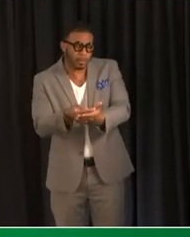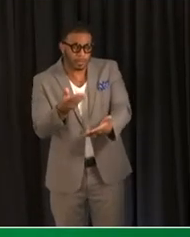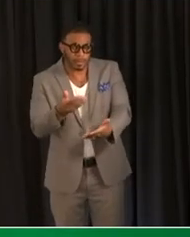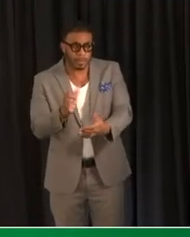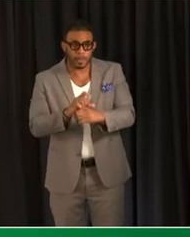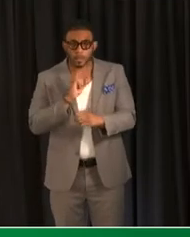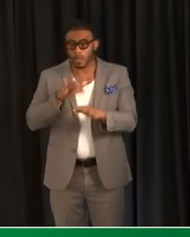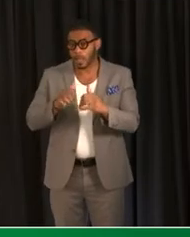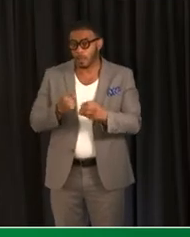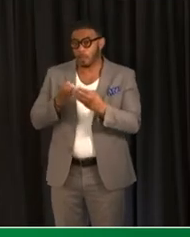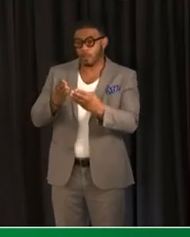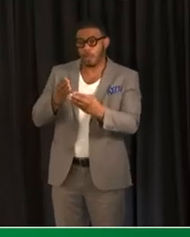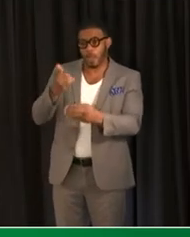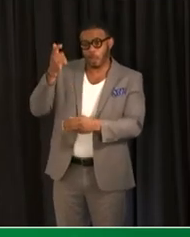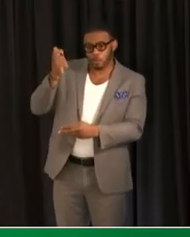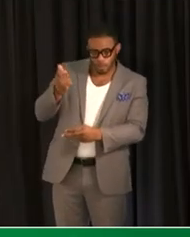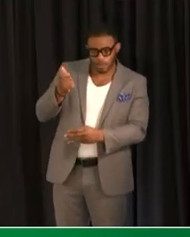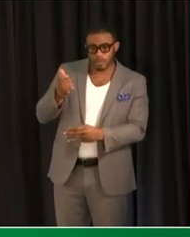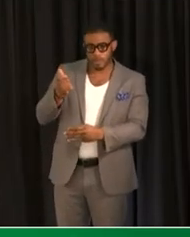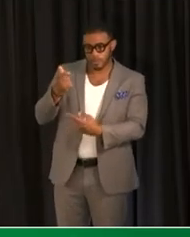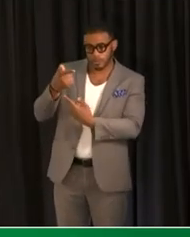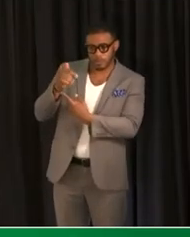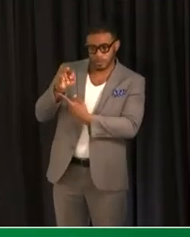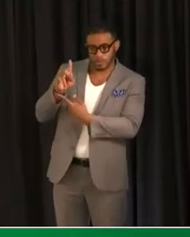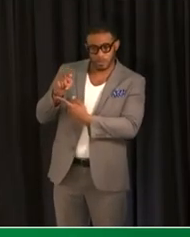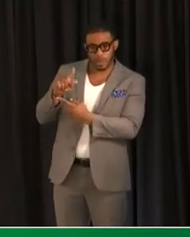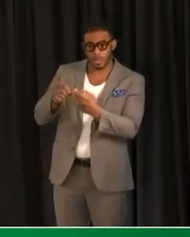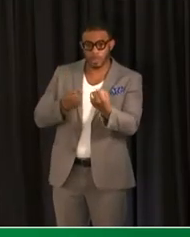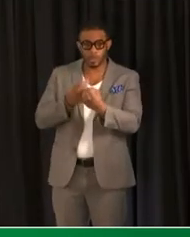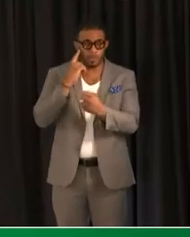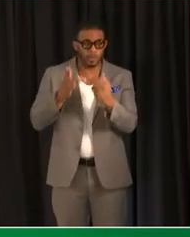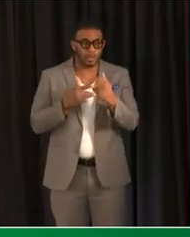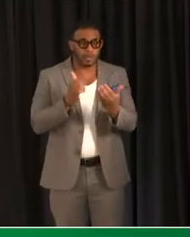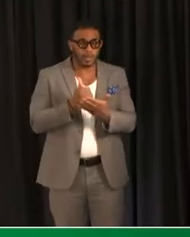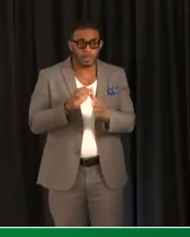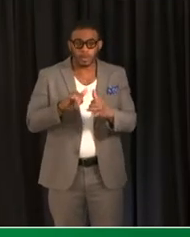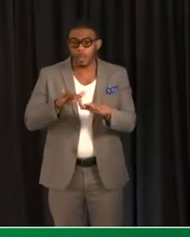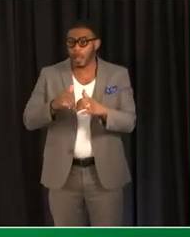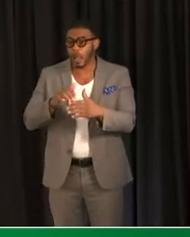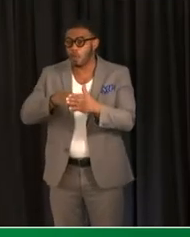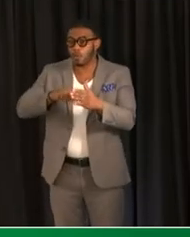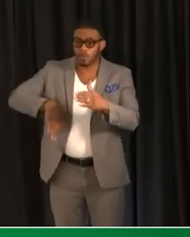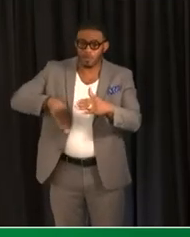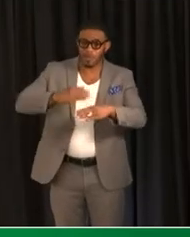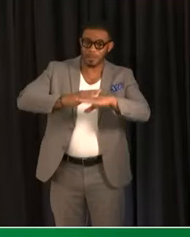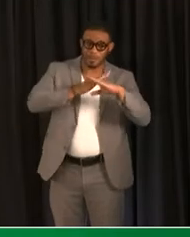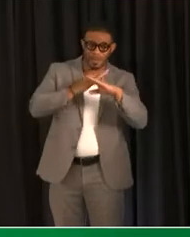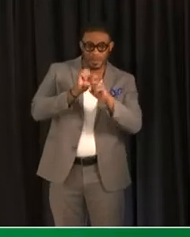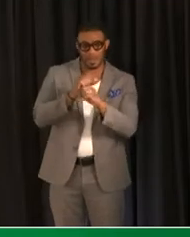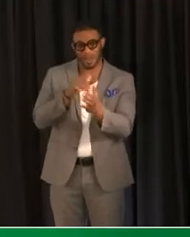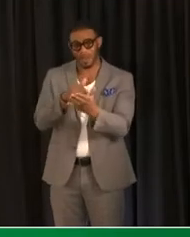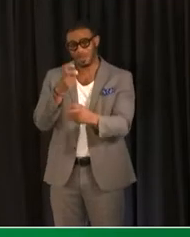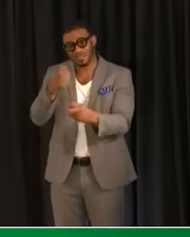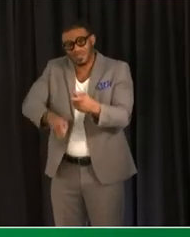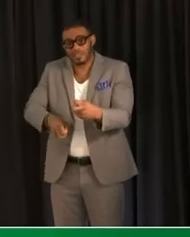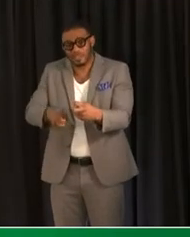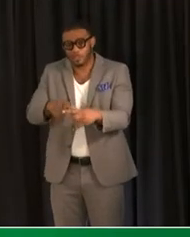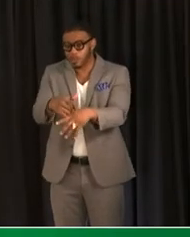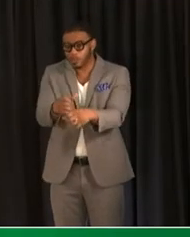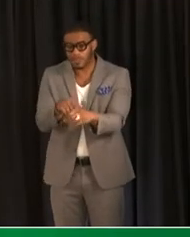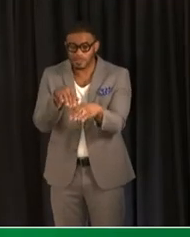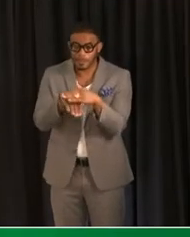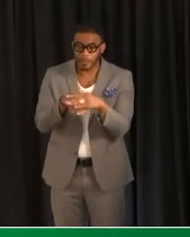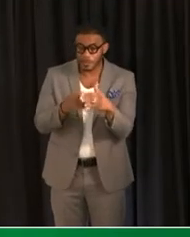there's access to capital. We do that by providing grants and support for technical assistance. We do that by removing barriers that make it